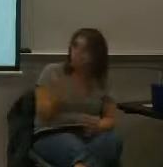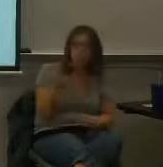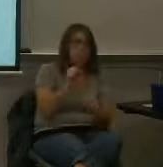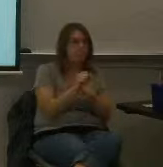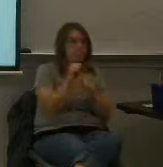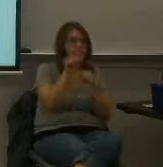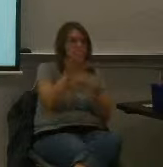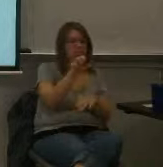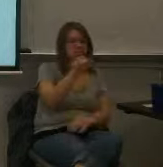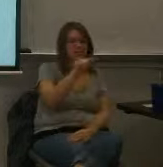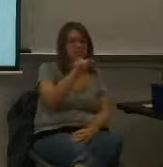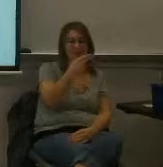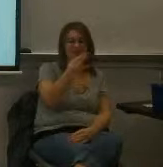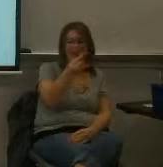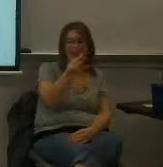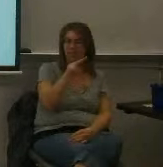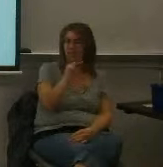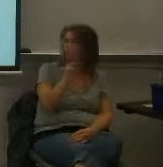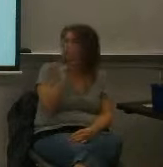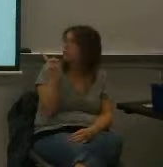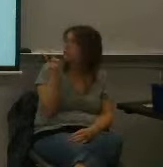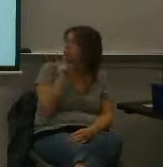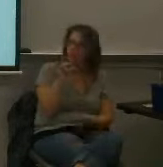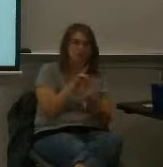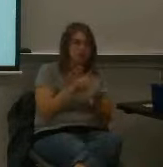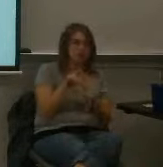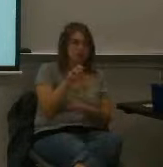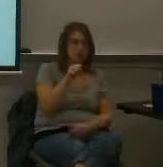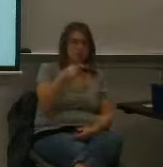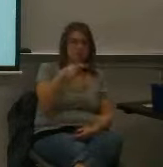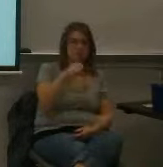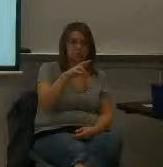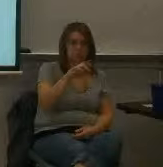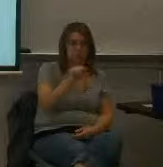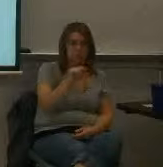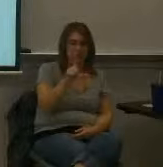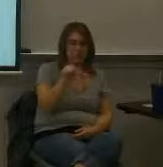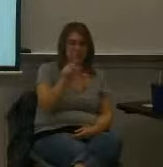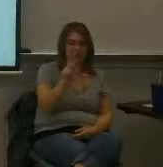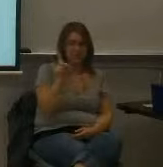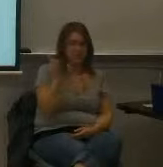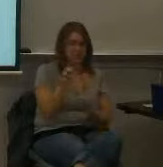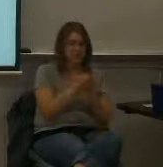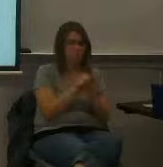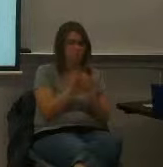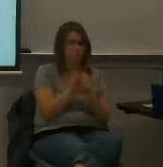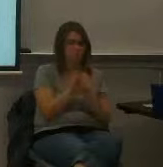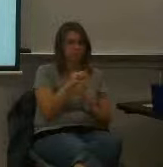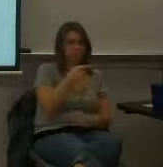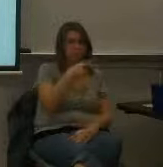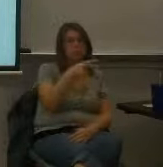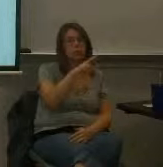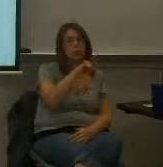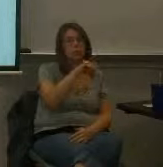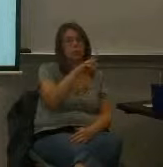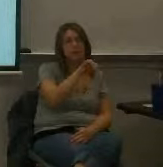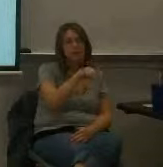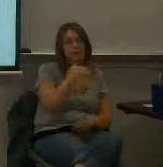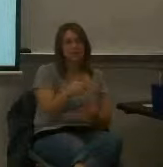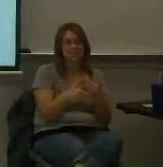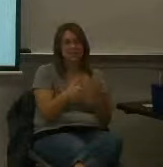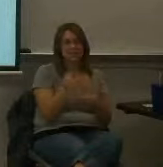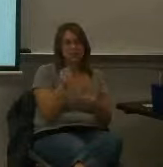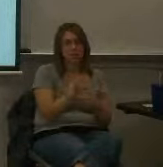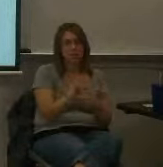St. Helens here, and this is Spirit Lake. This is an example of essentially primary succession of